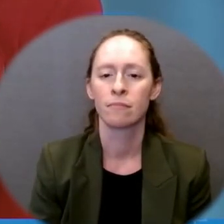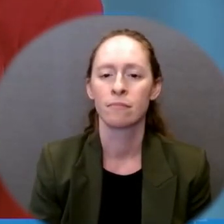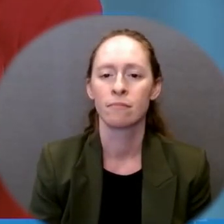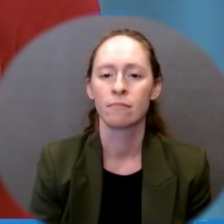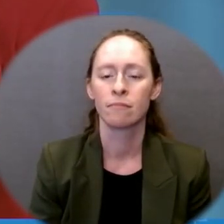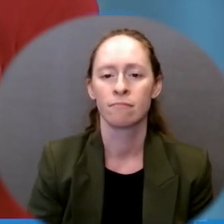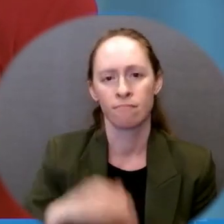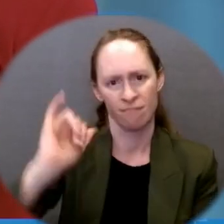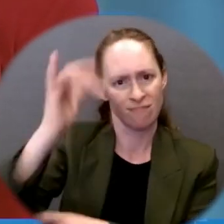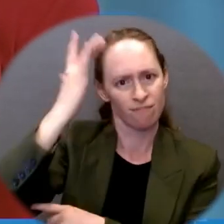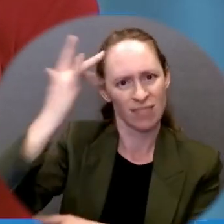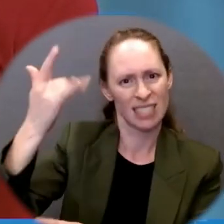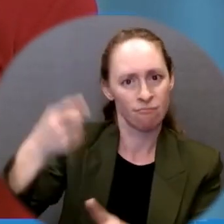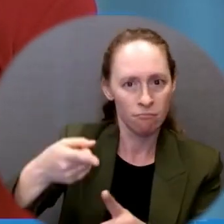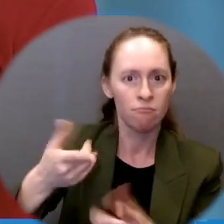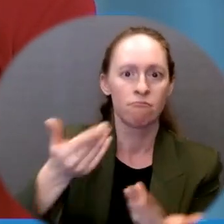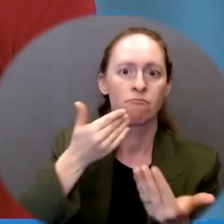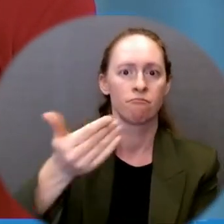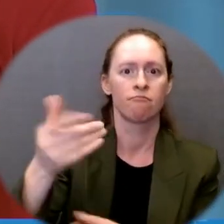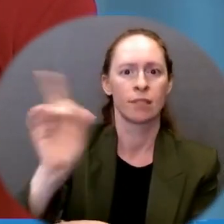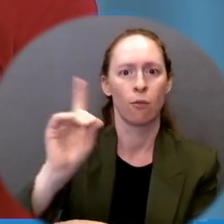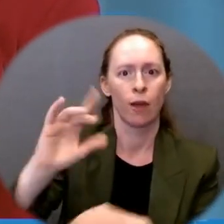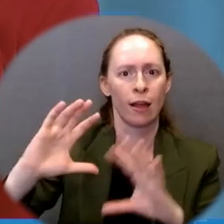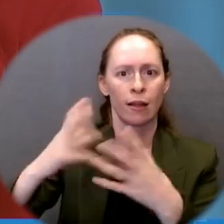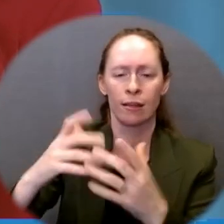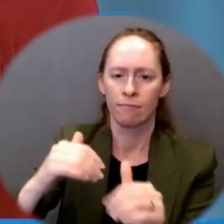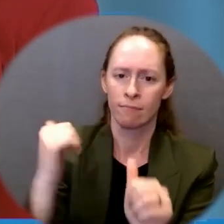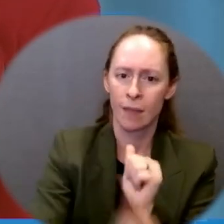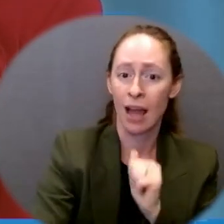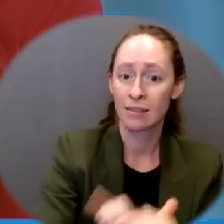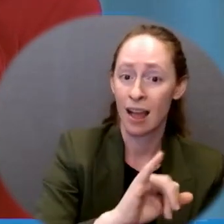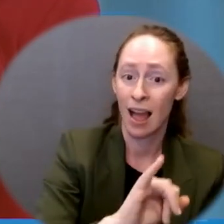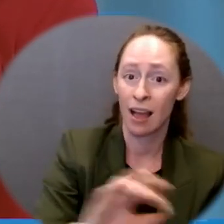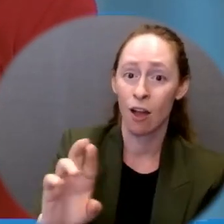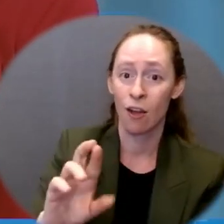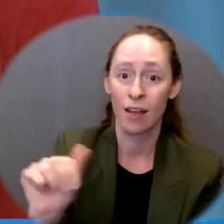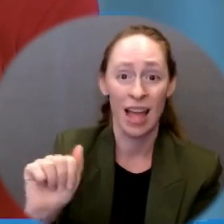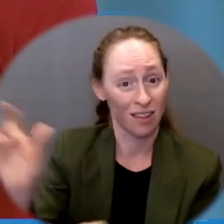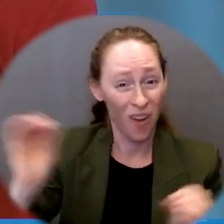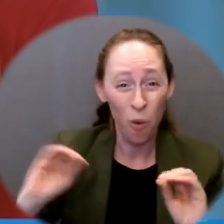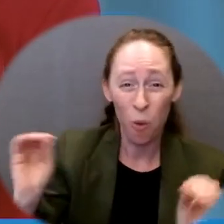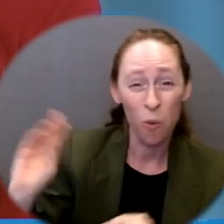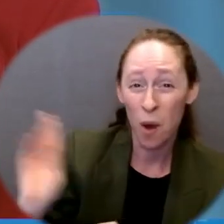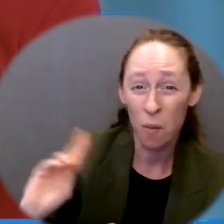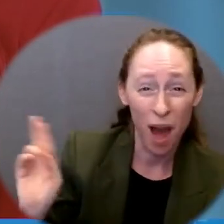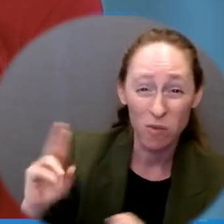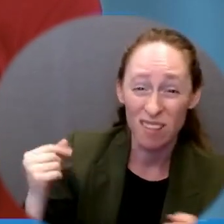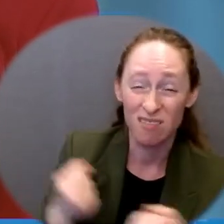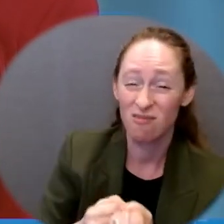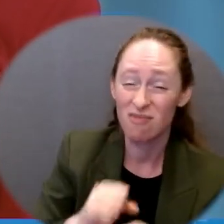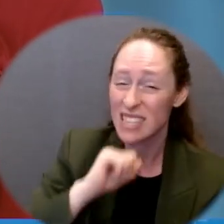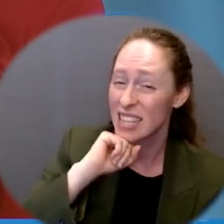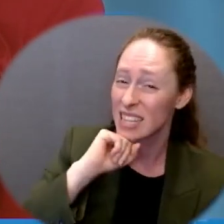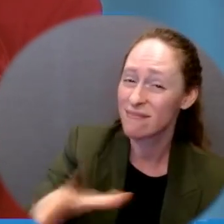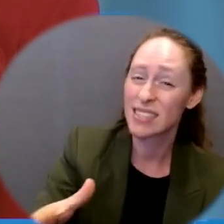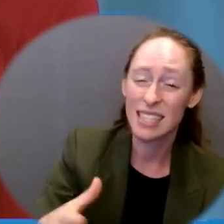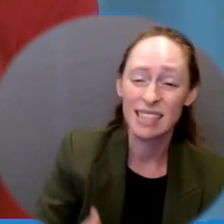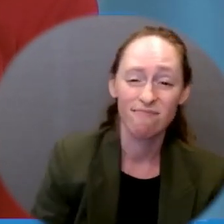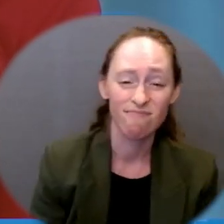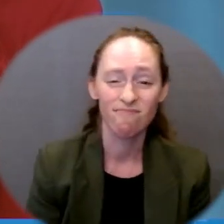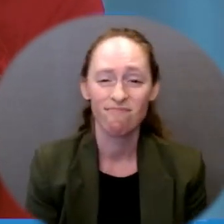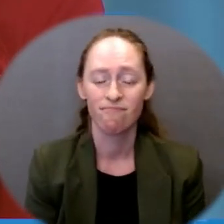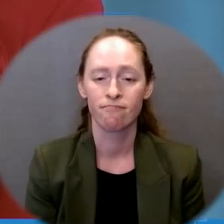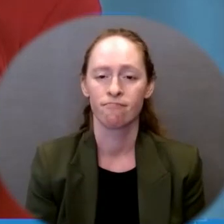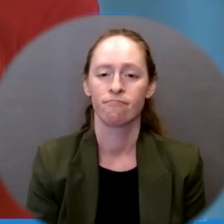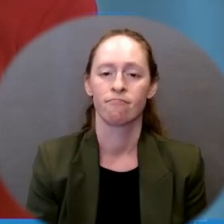Congress passed Inflation Reduction Act. By the way, no Republicans supported that. And as you know, you've heard me say it